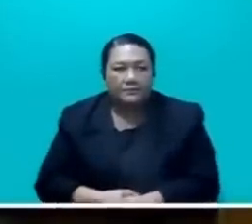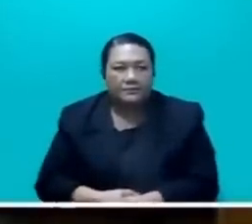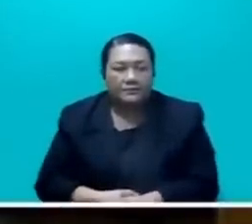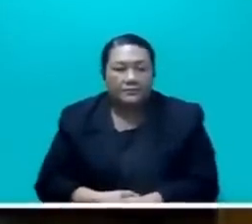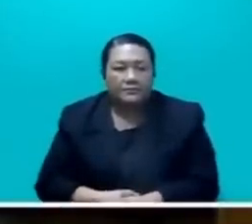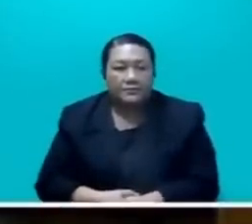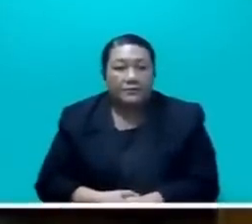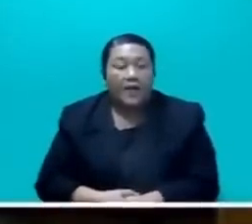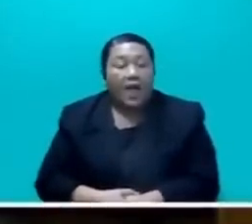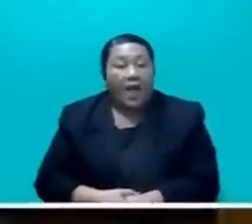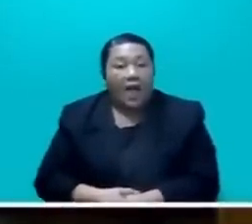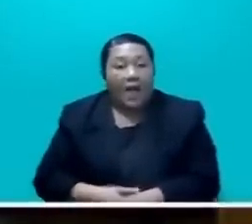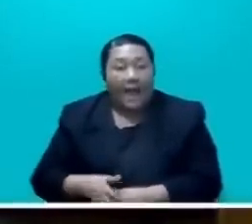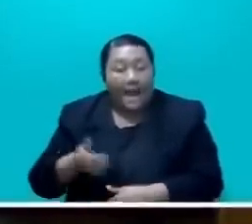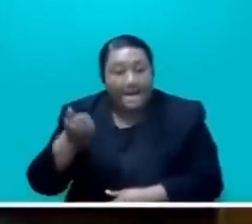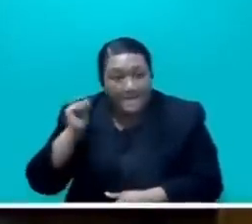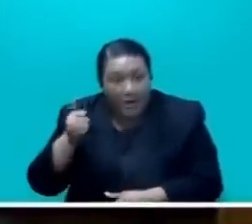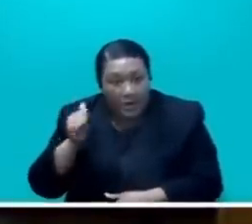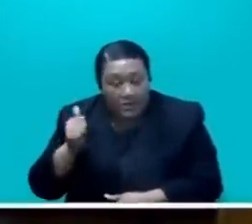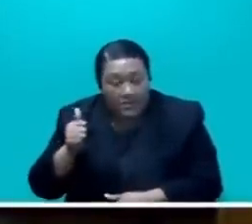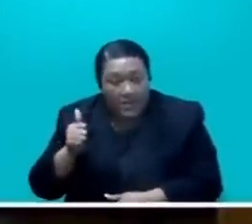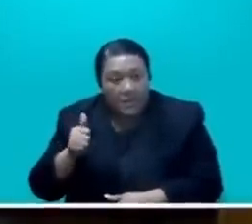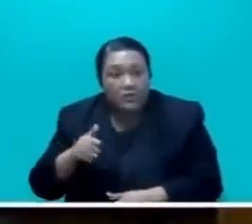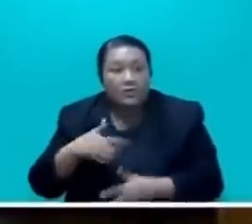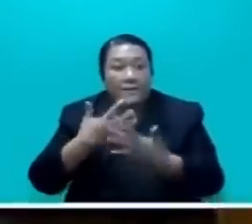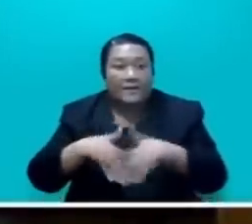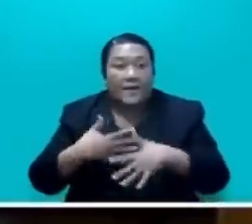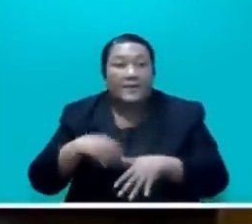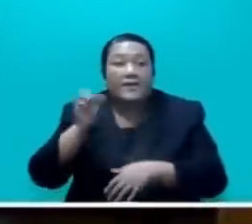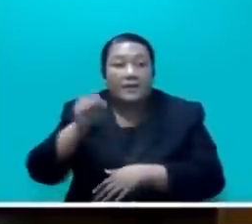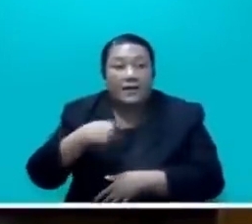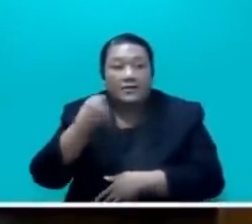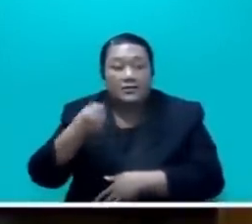Apologize to the public or not, Tumba.